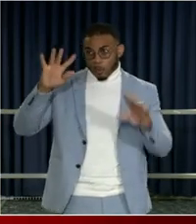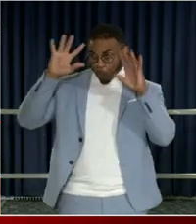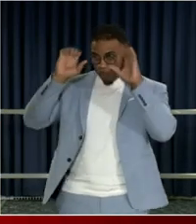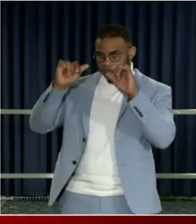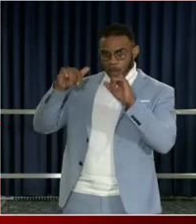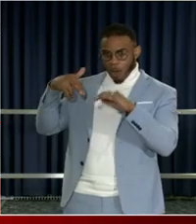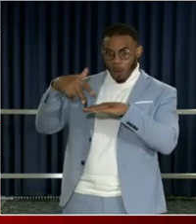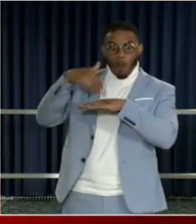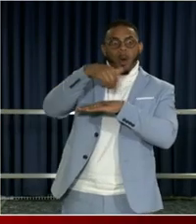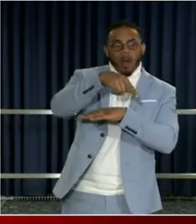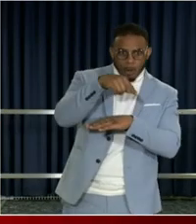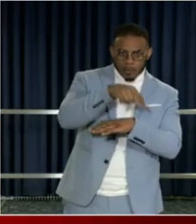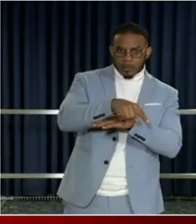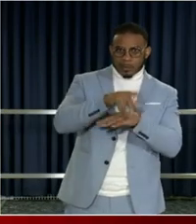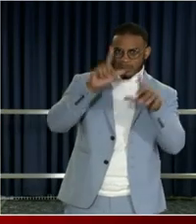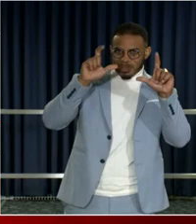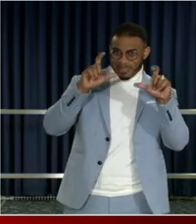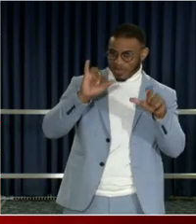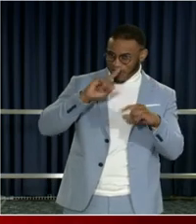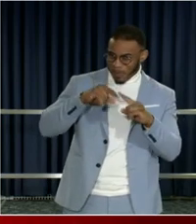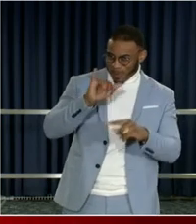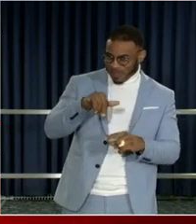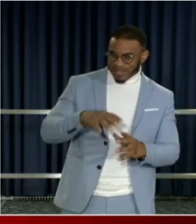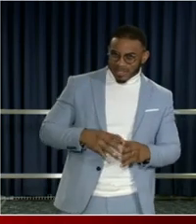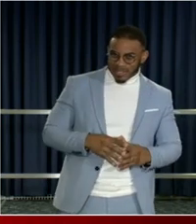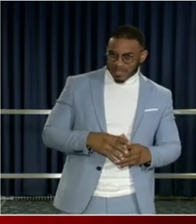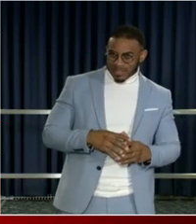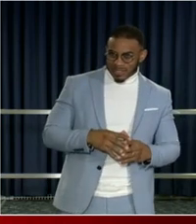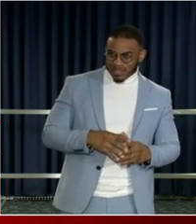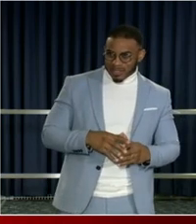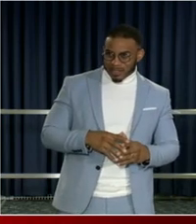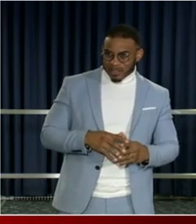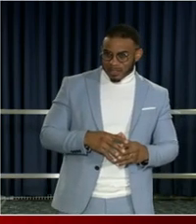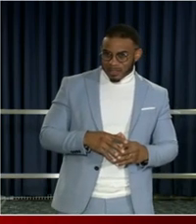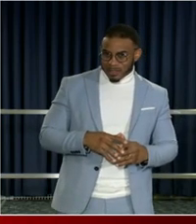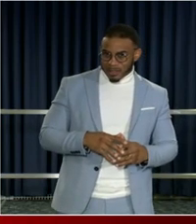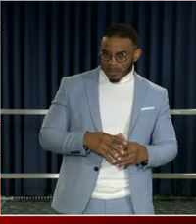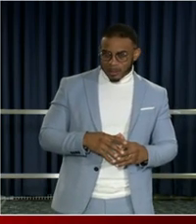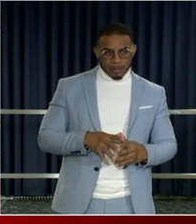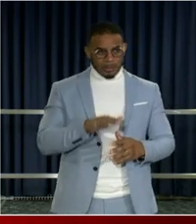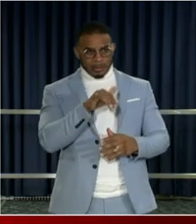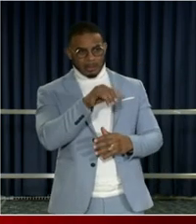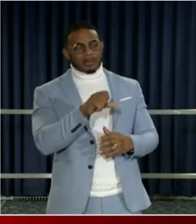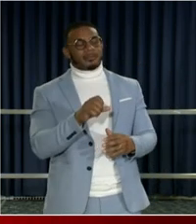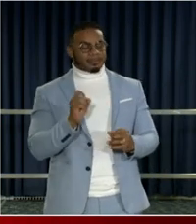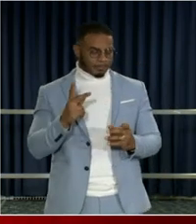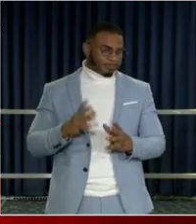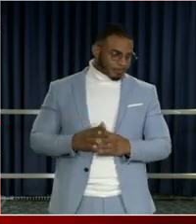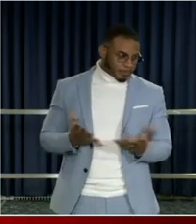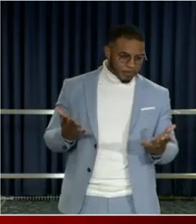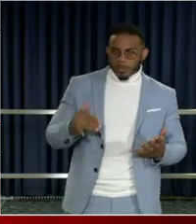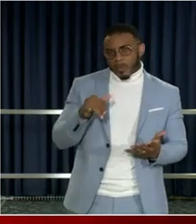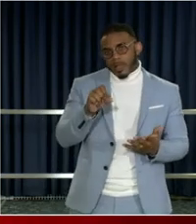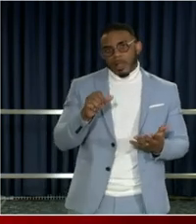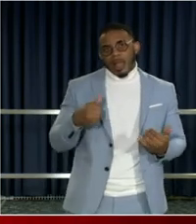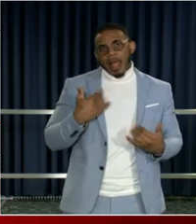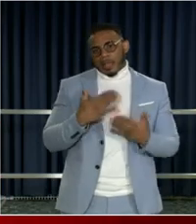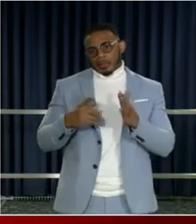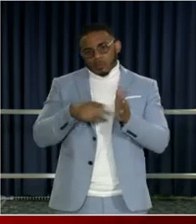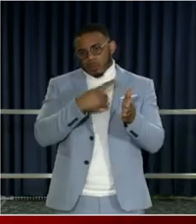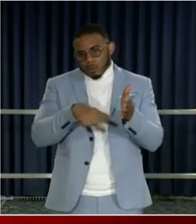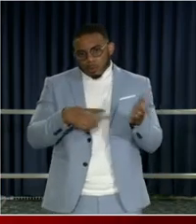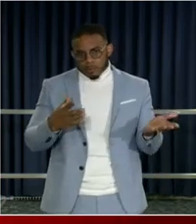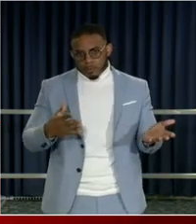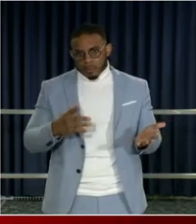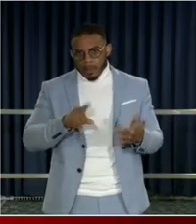can walk over to take a picture, is that what you're referring to? Yes. Okay. So yes, I had some